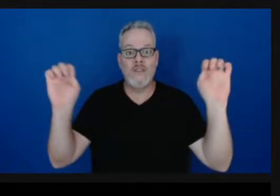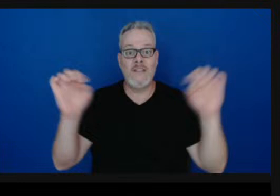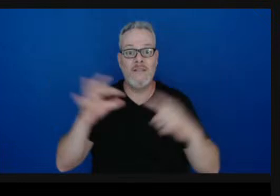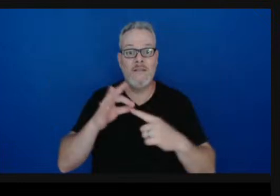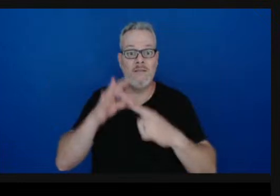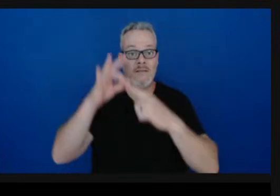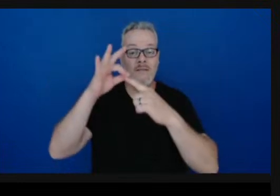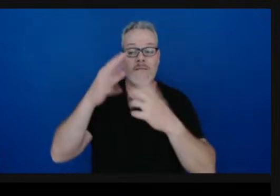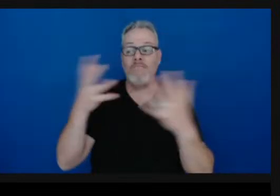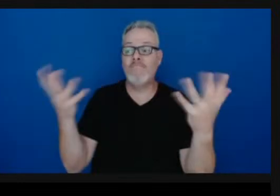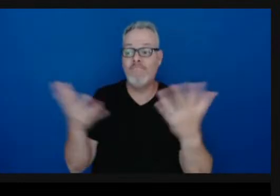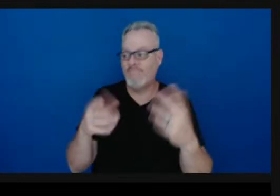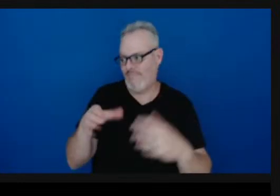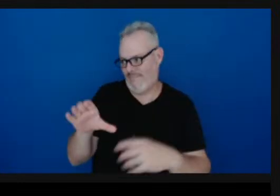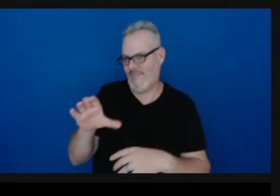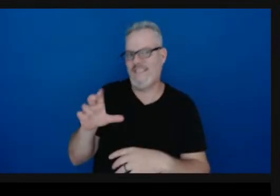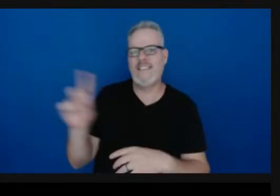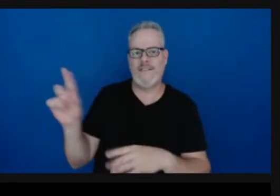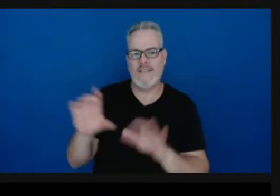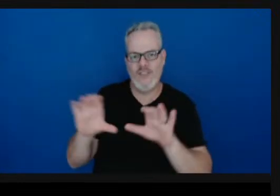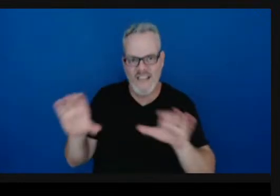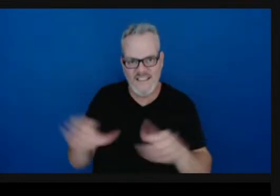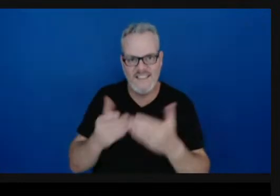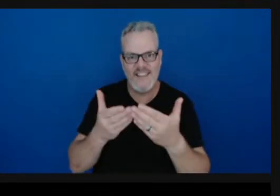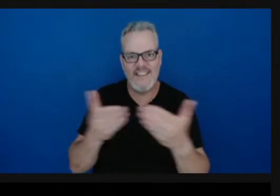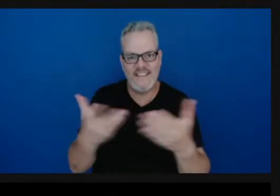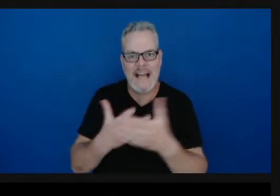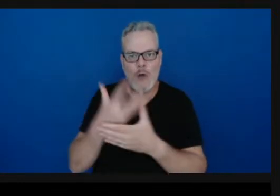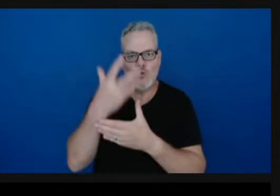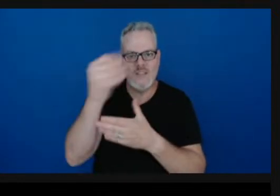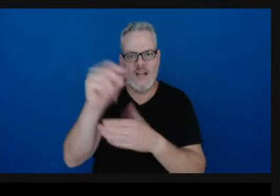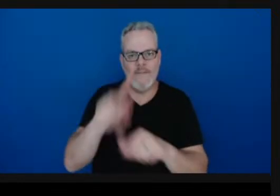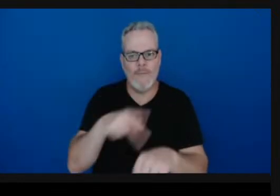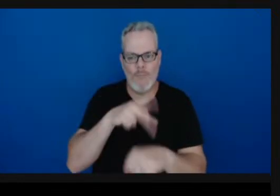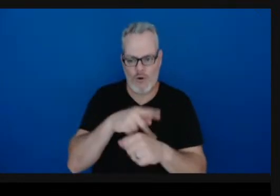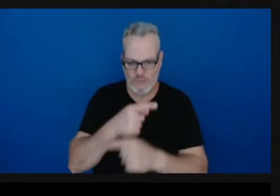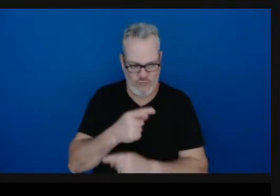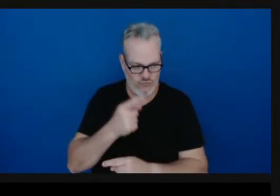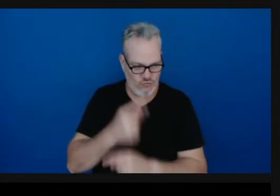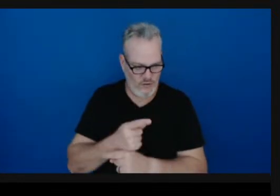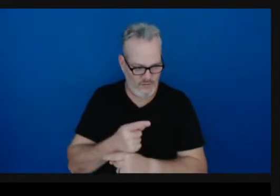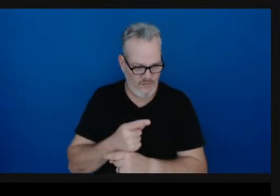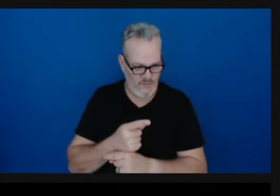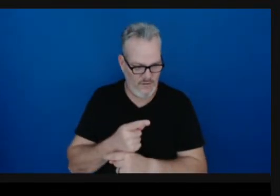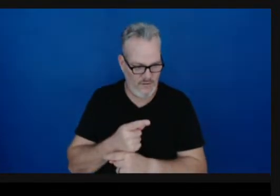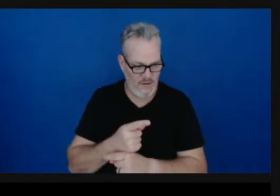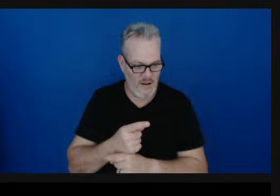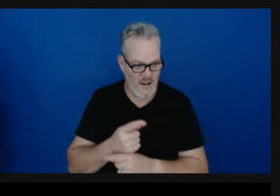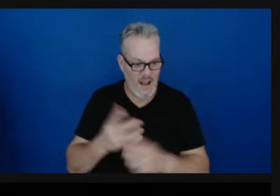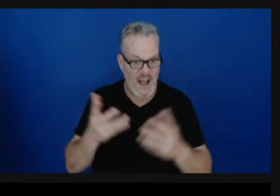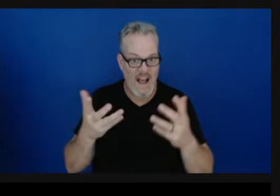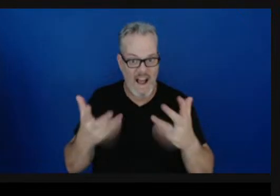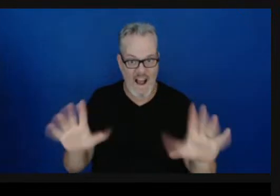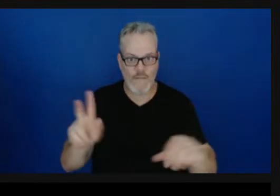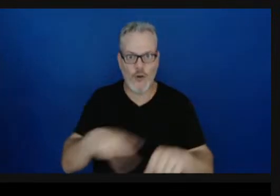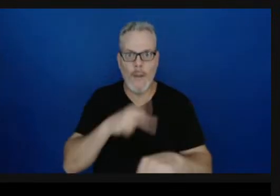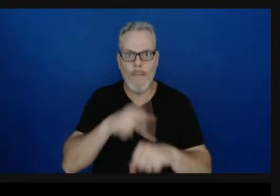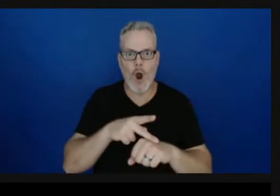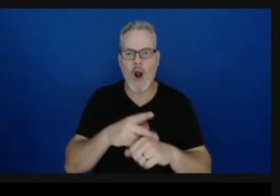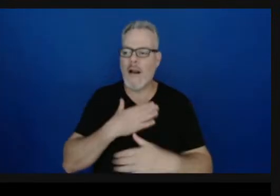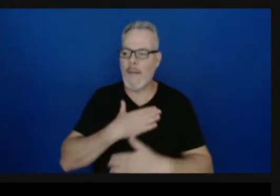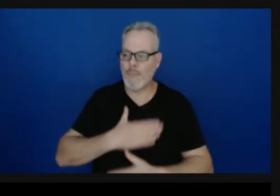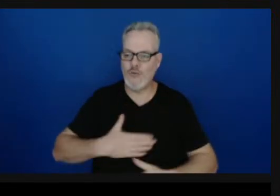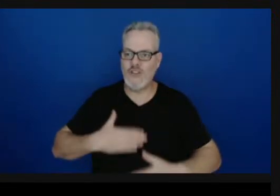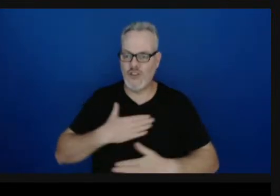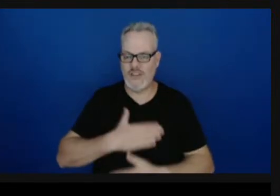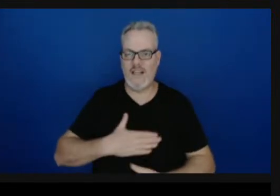does things outside the park. Yeah, and so the effect outside the park is I have appreciated this, and I hope this